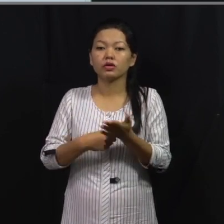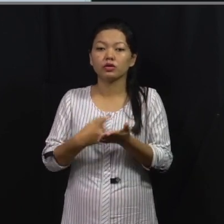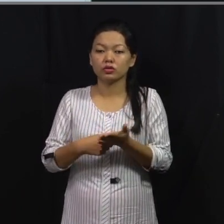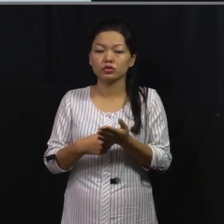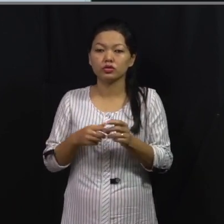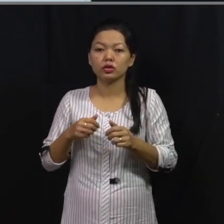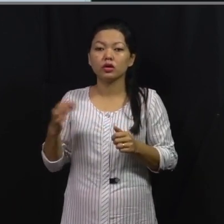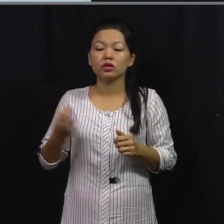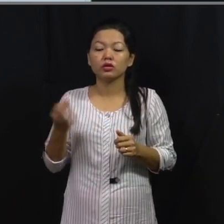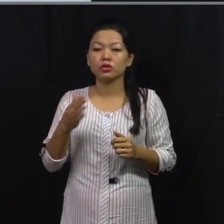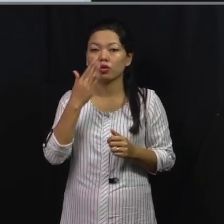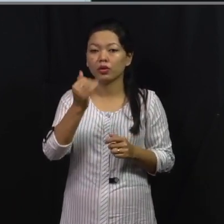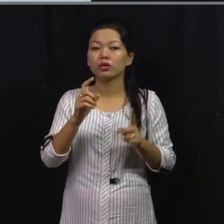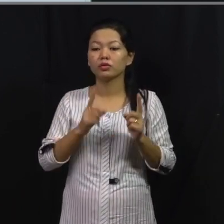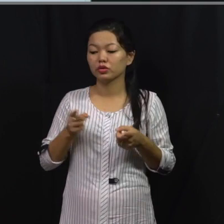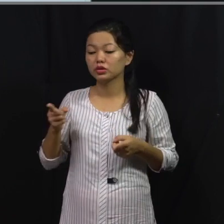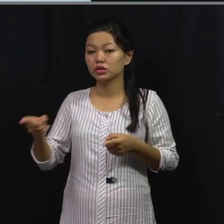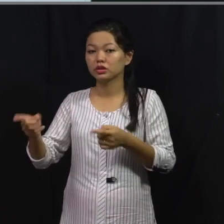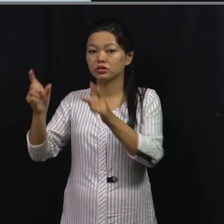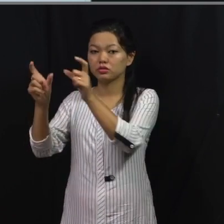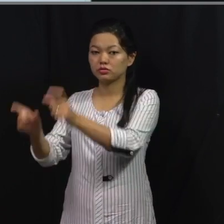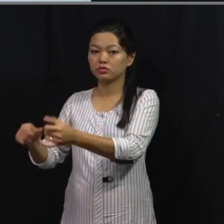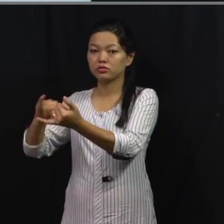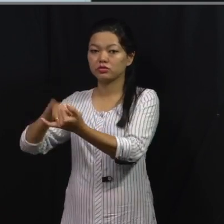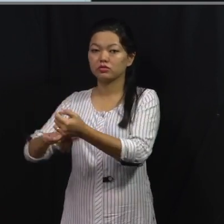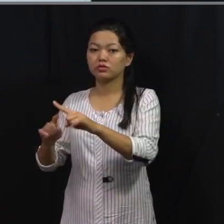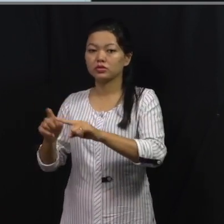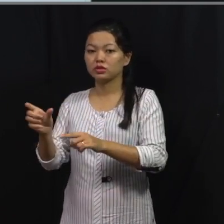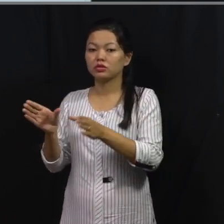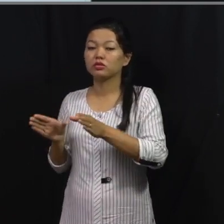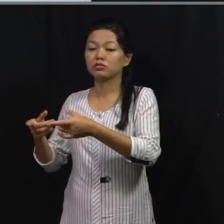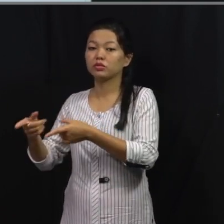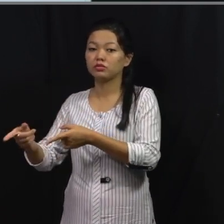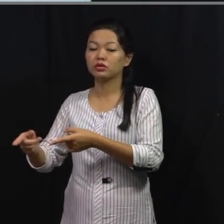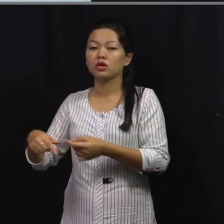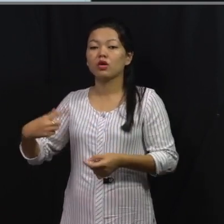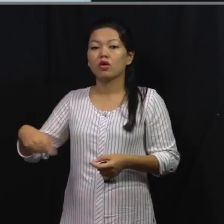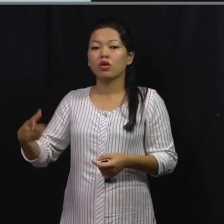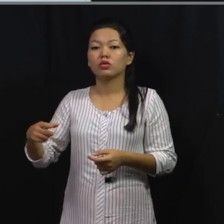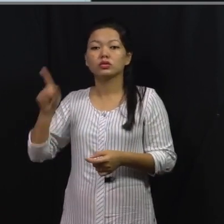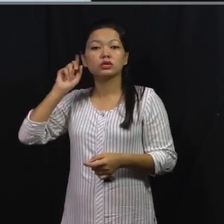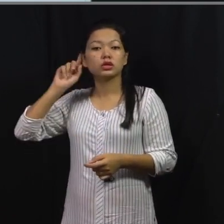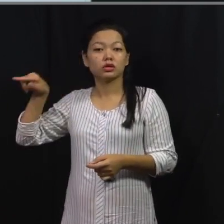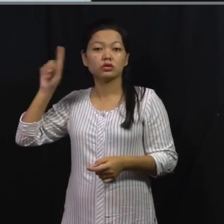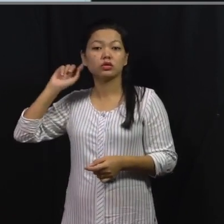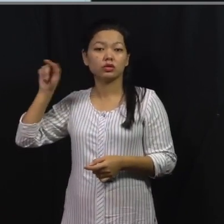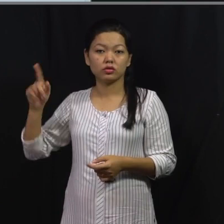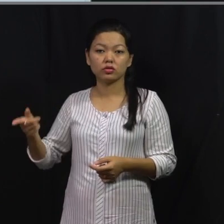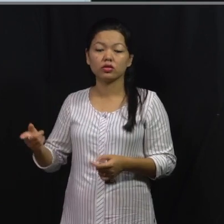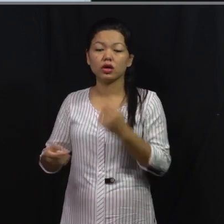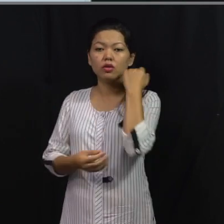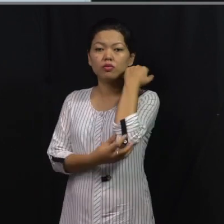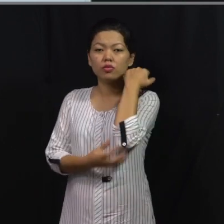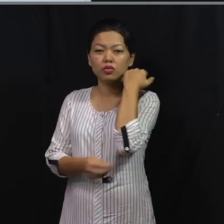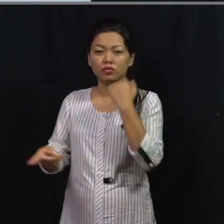they will have the access, okay, to public wells. Why? Because they were not even allowed to draw water from